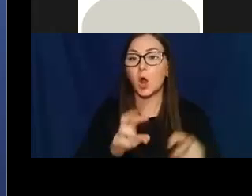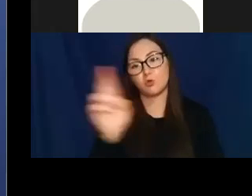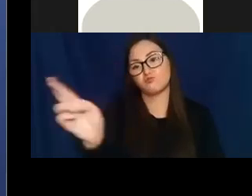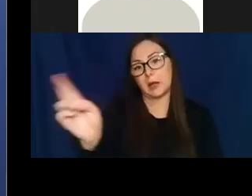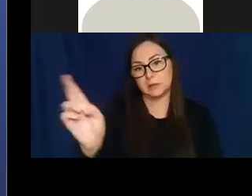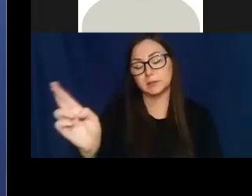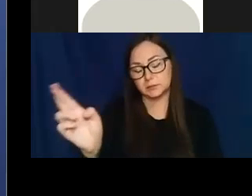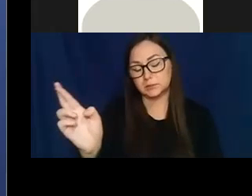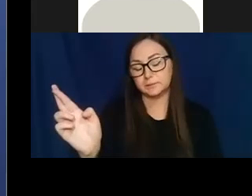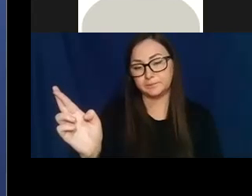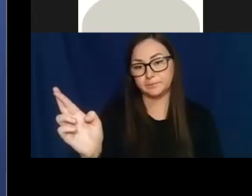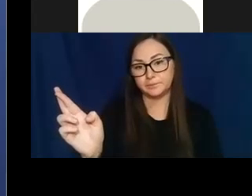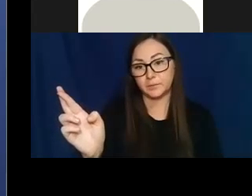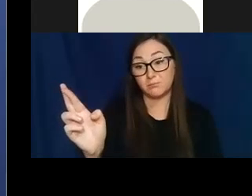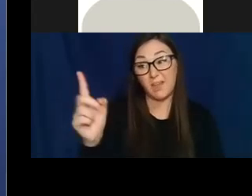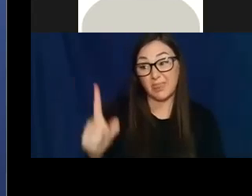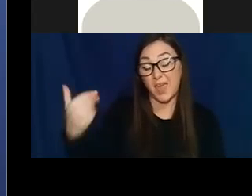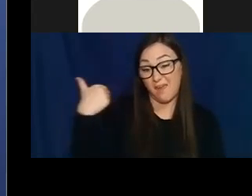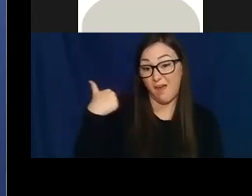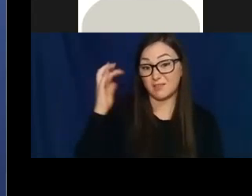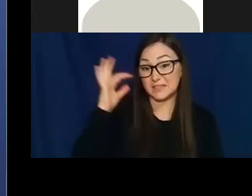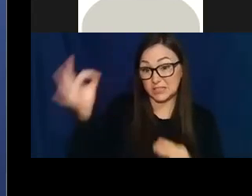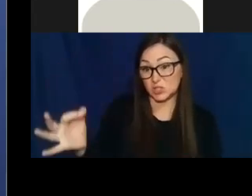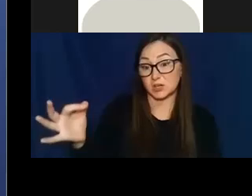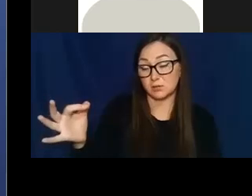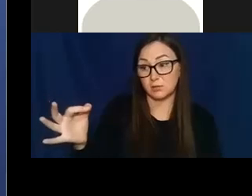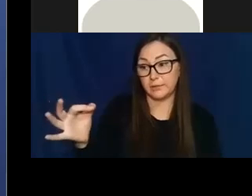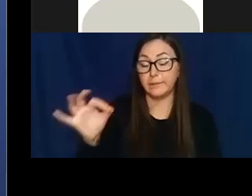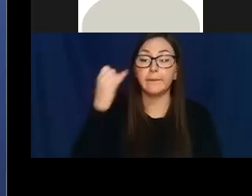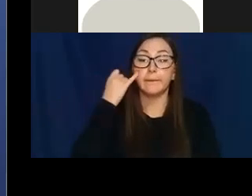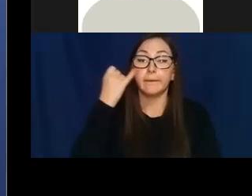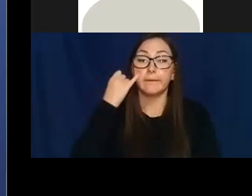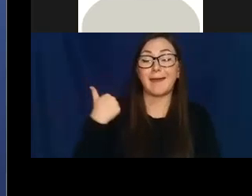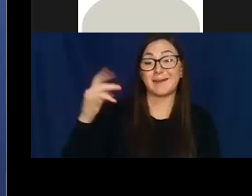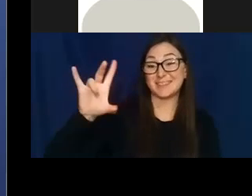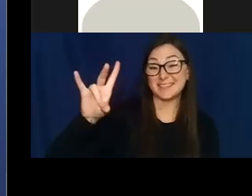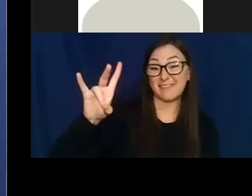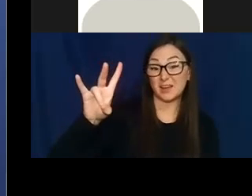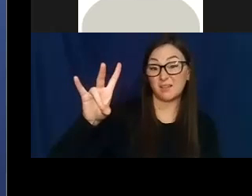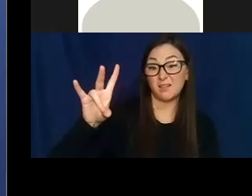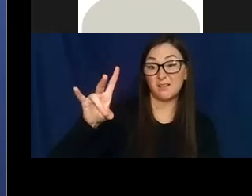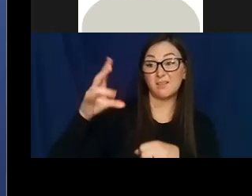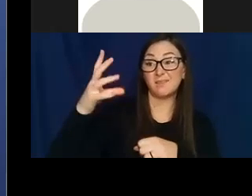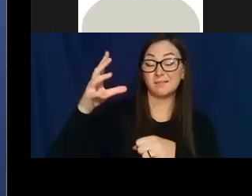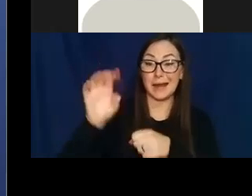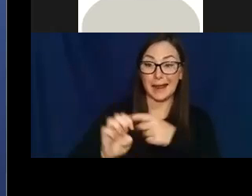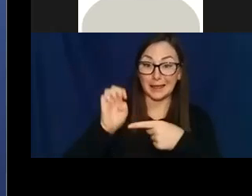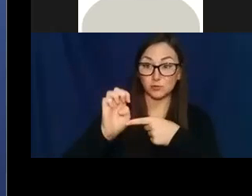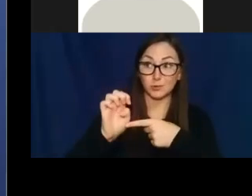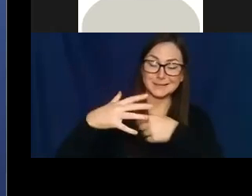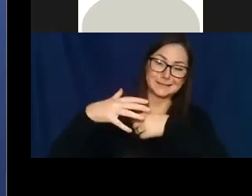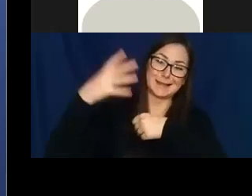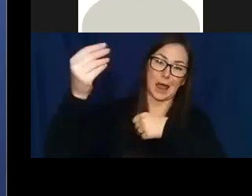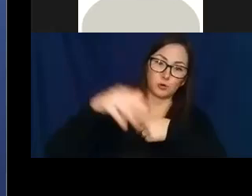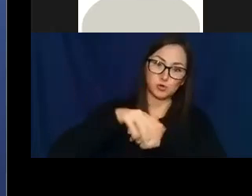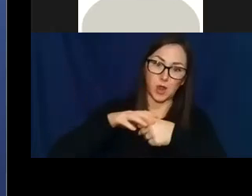choice. If I have 7 valence electrons, it makes sense that it'd be easier from an energy perspective to just